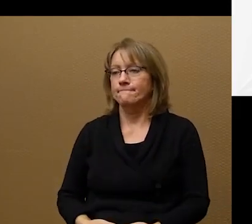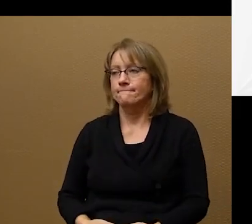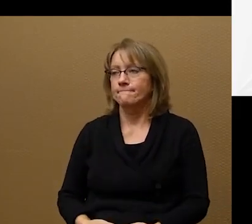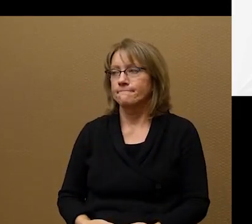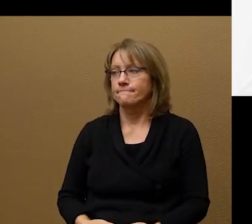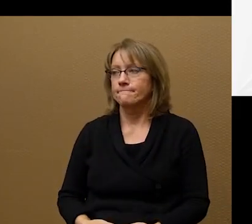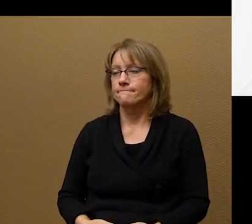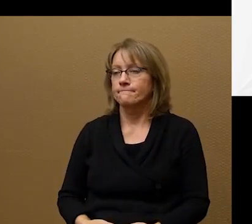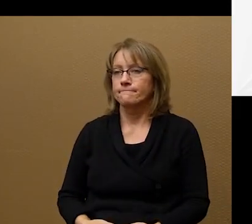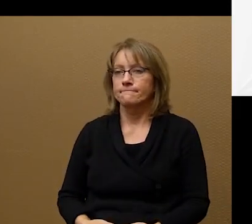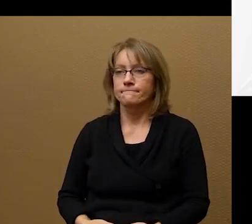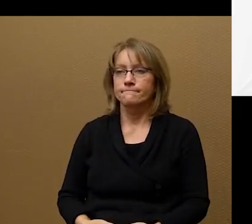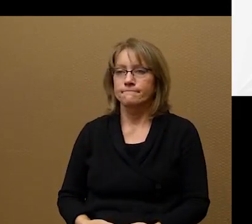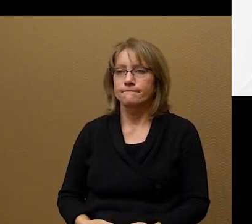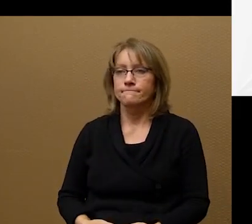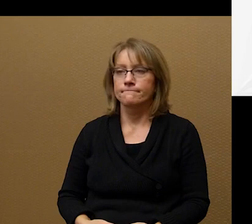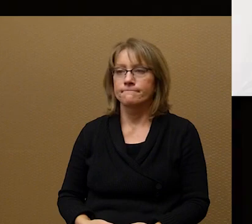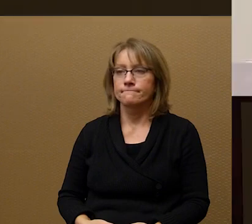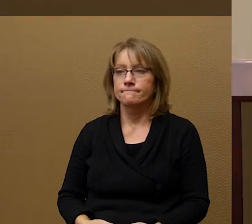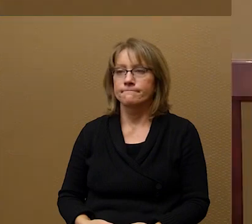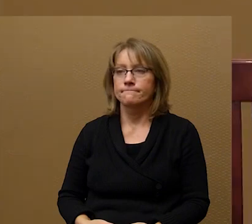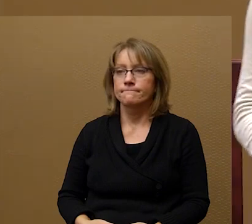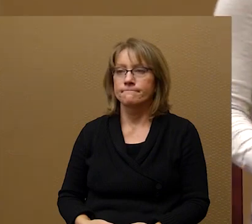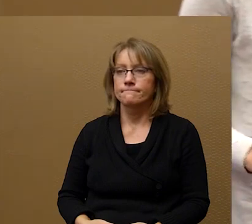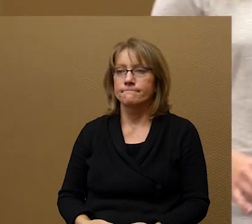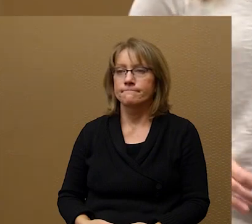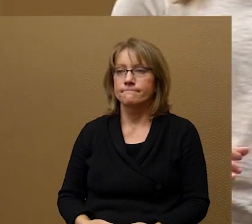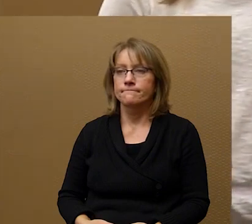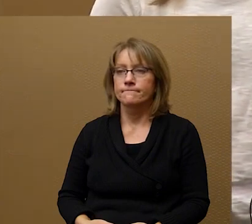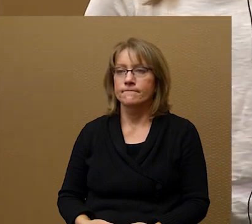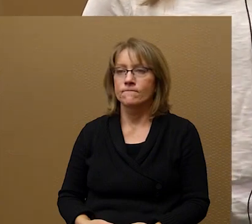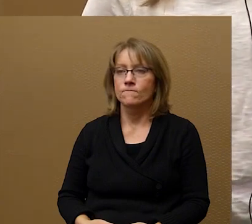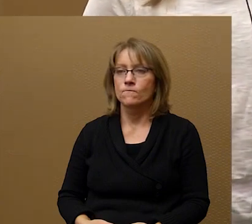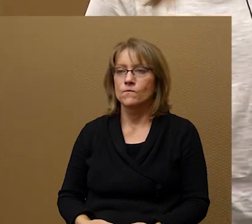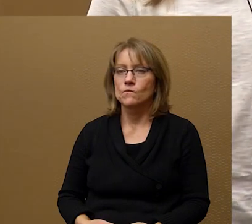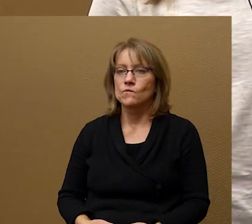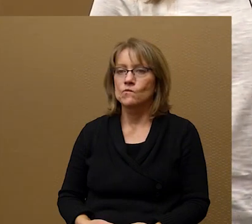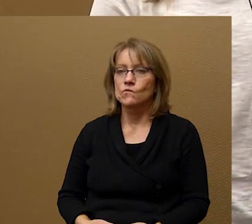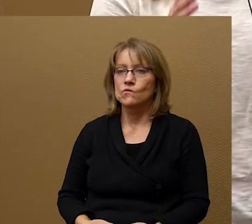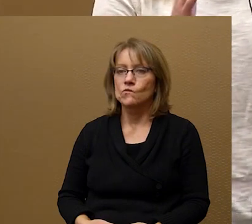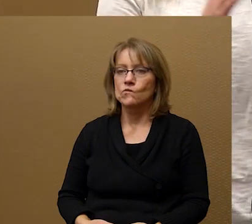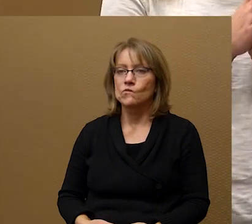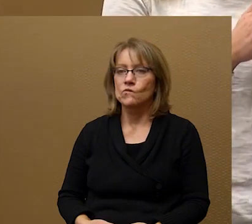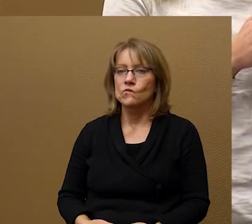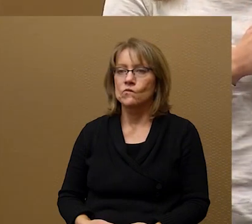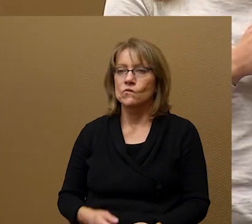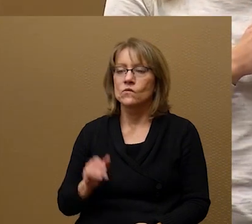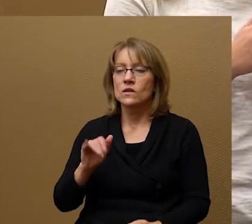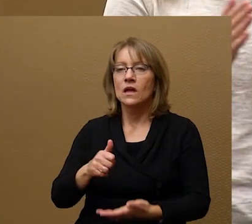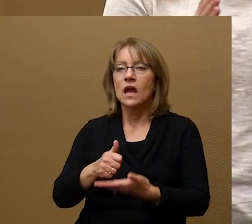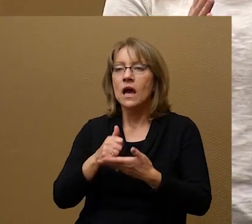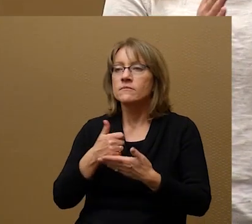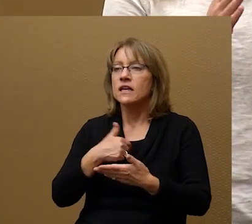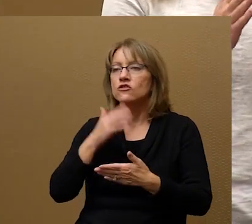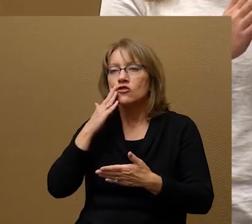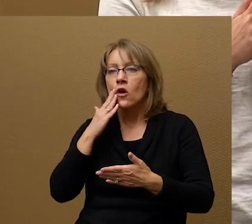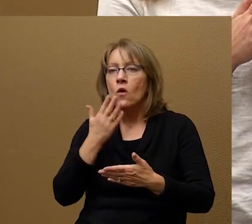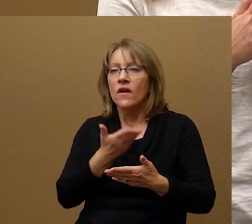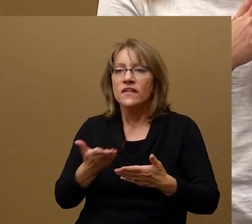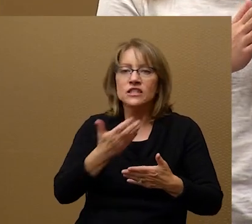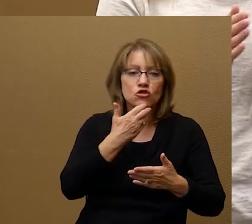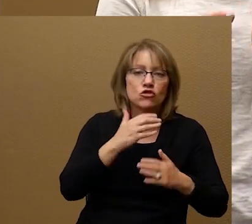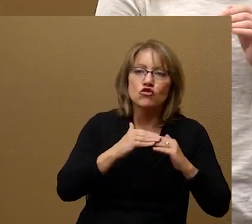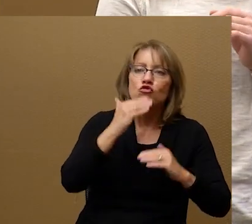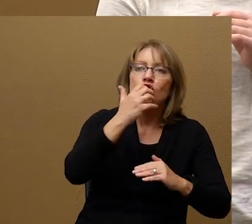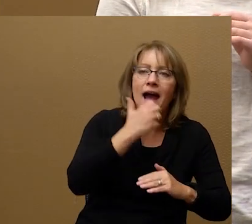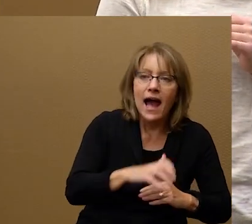I'll get the arrow this time. Okay. This helps us tell us things are too hot, things are too